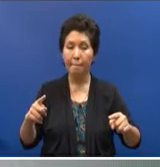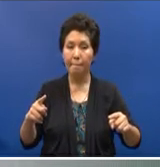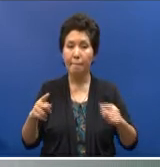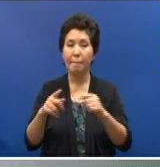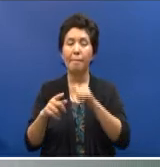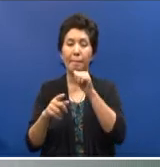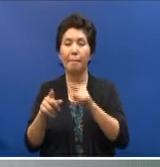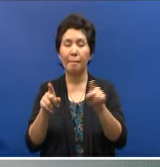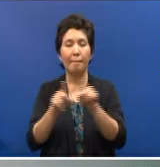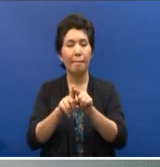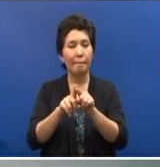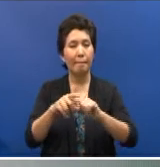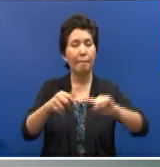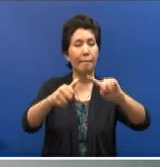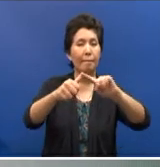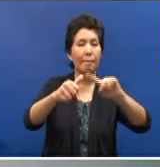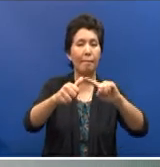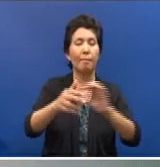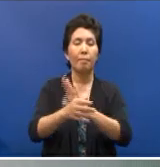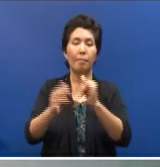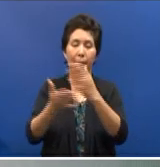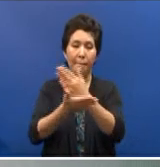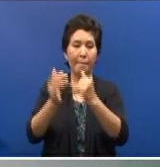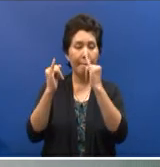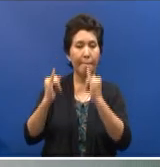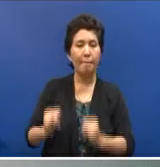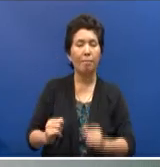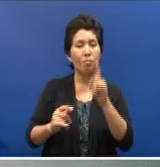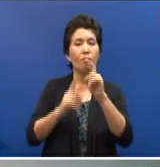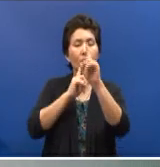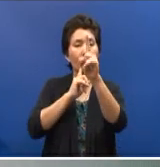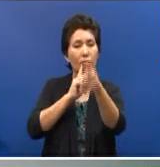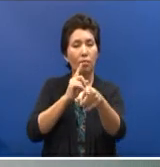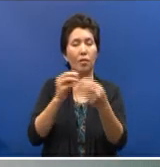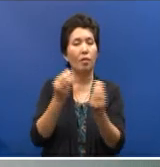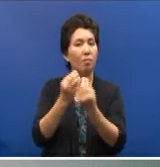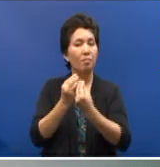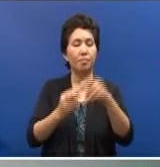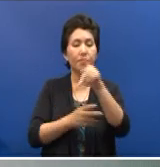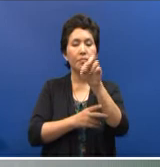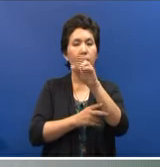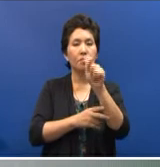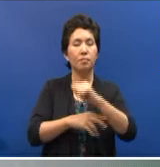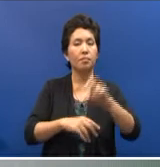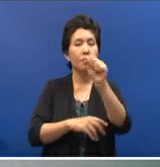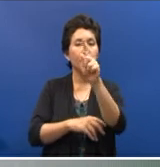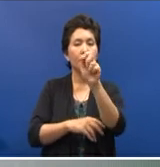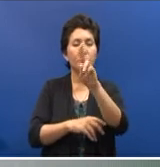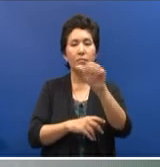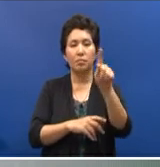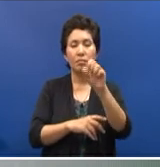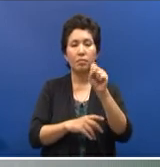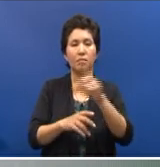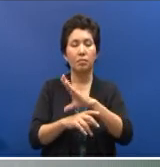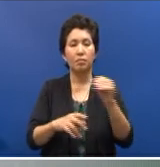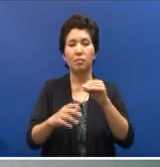unlike egalitarian societies, some individuals may command more prestige, status, and rank.